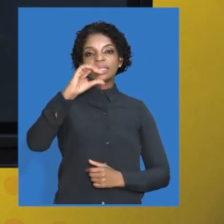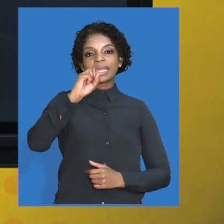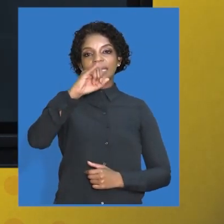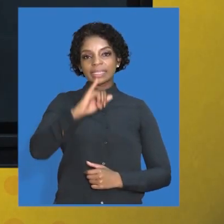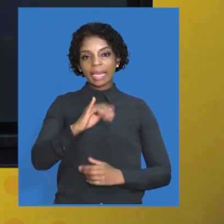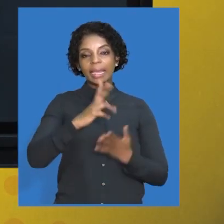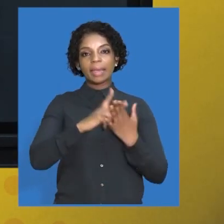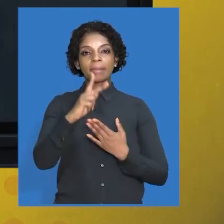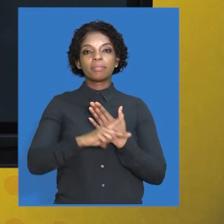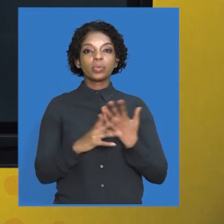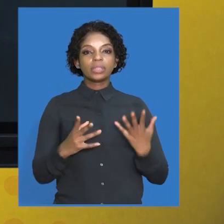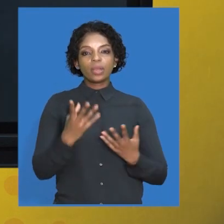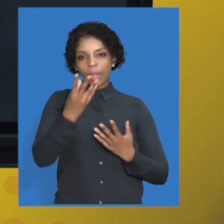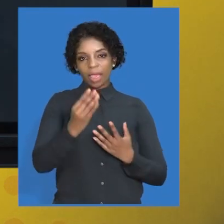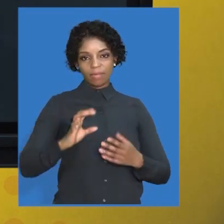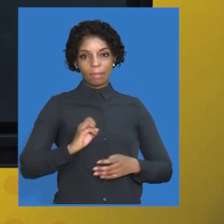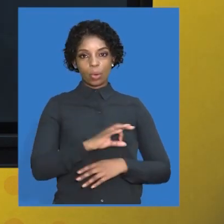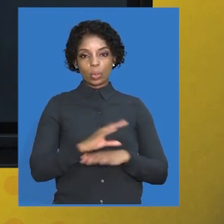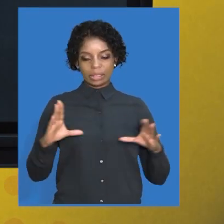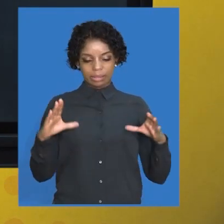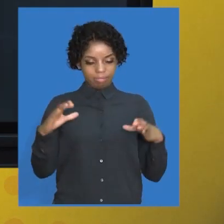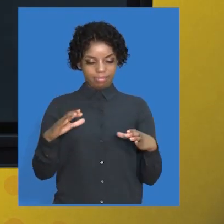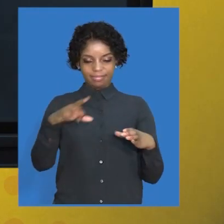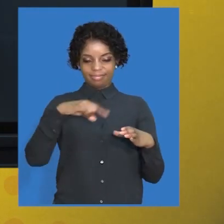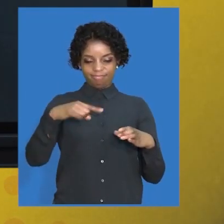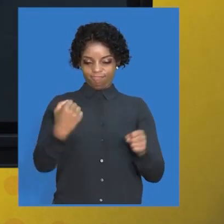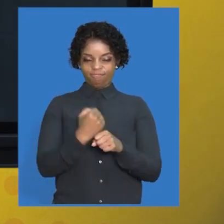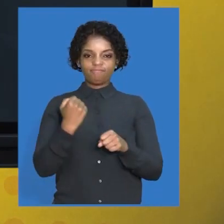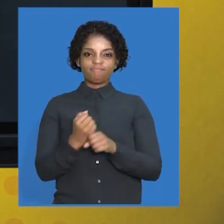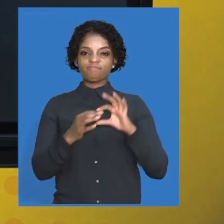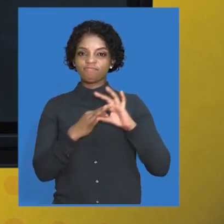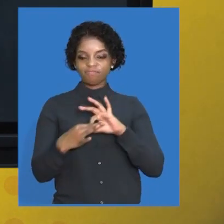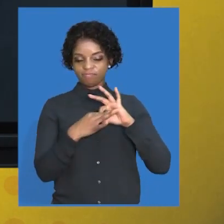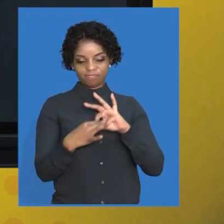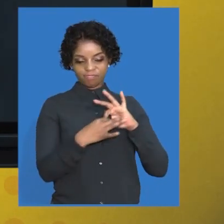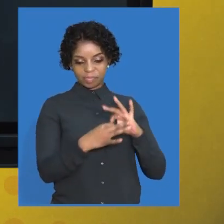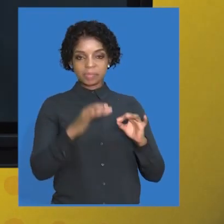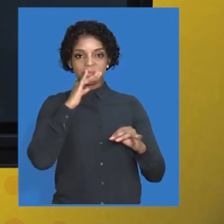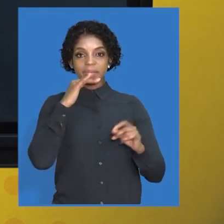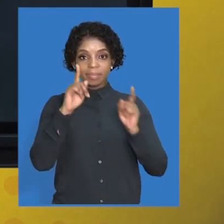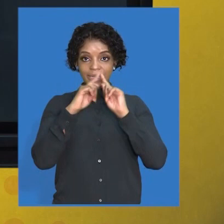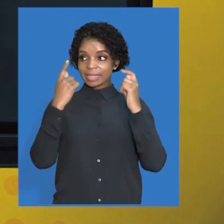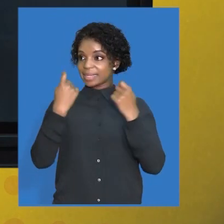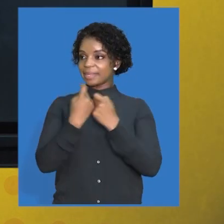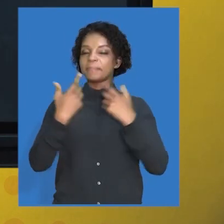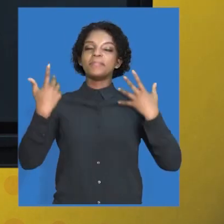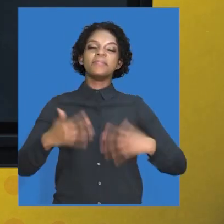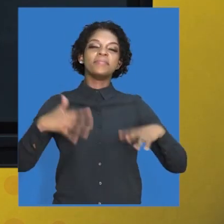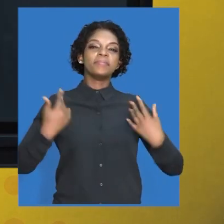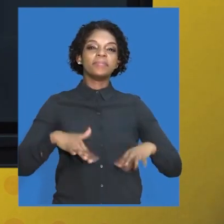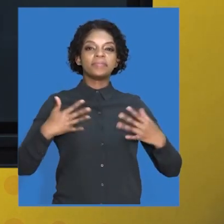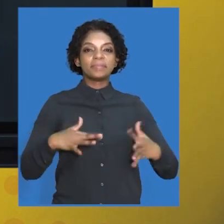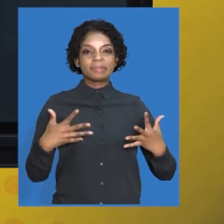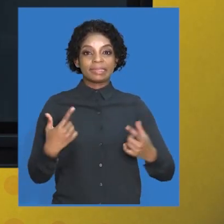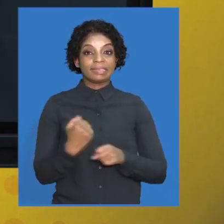these employees that are going to be working together, and that's going to create teamwork. Right? The better teamwork we have in the